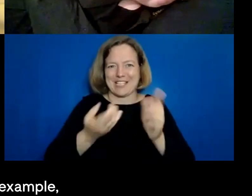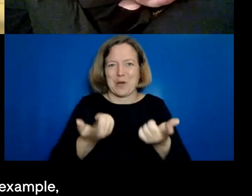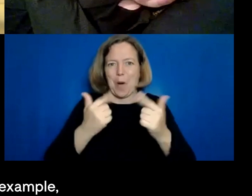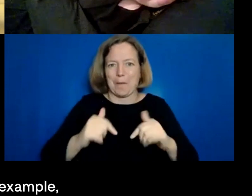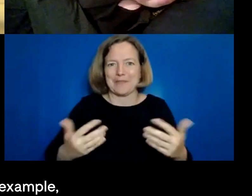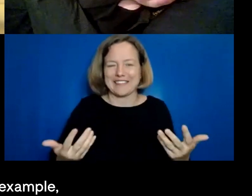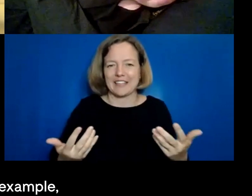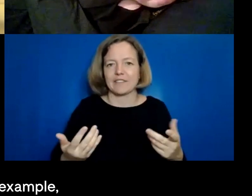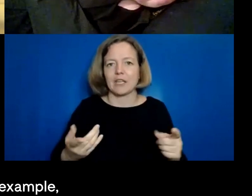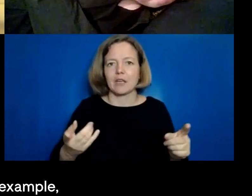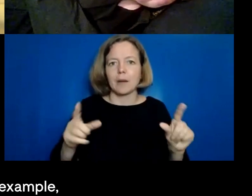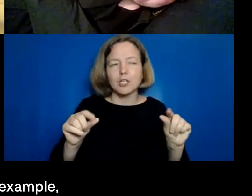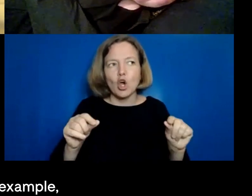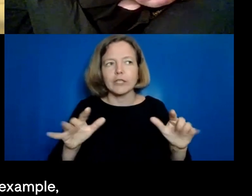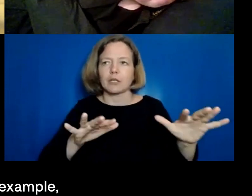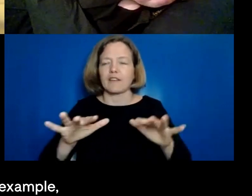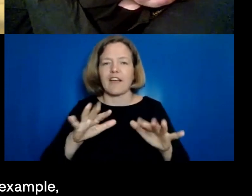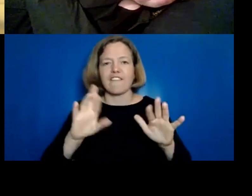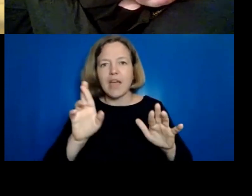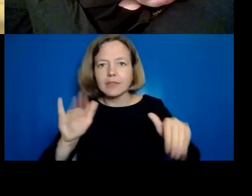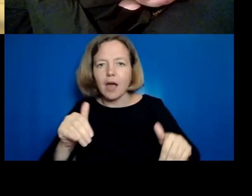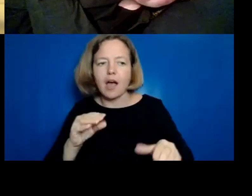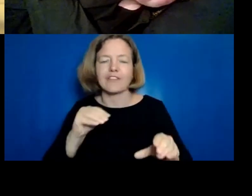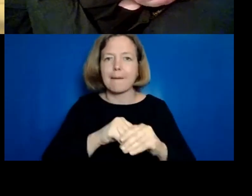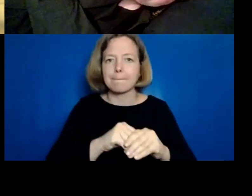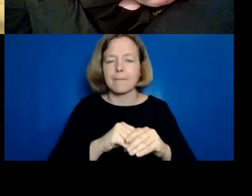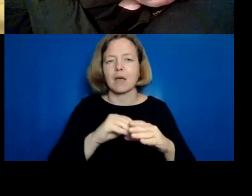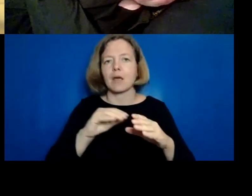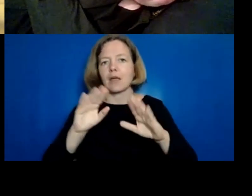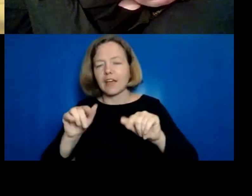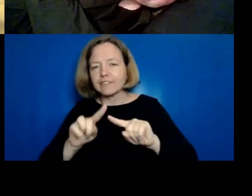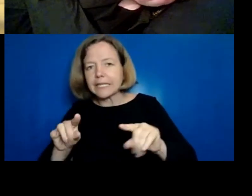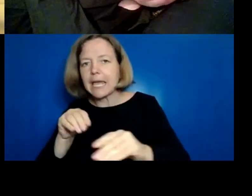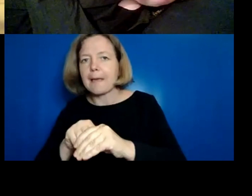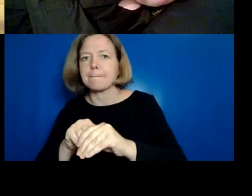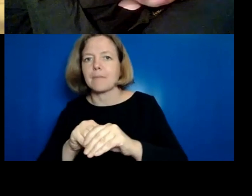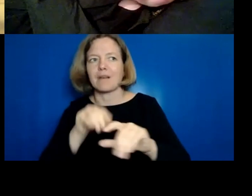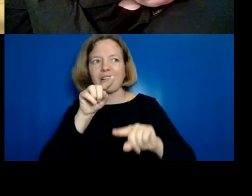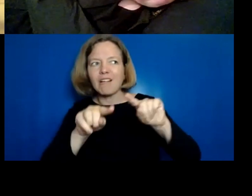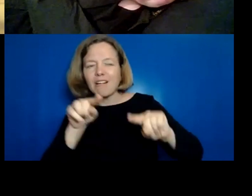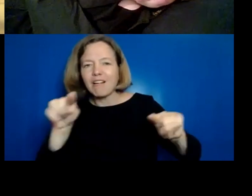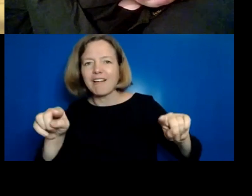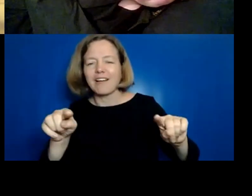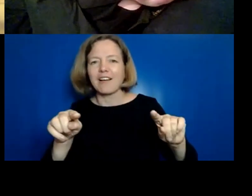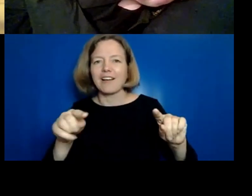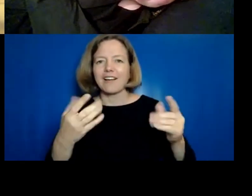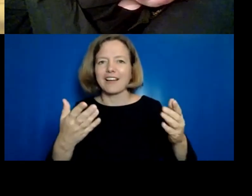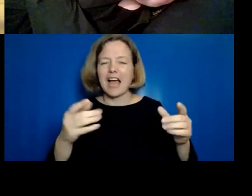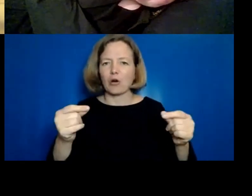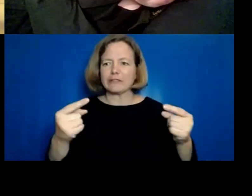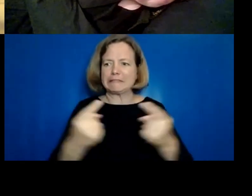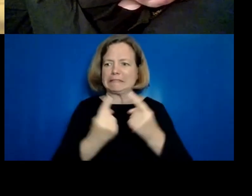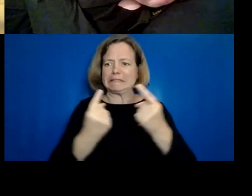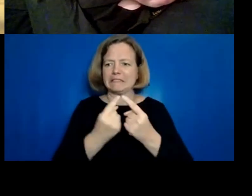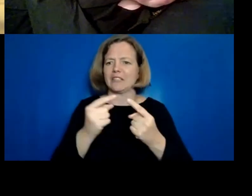access requirements at the same time that might also be in conflict with each other from time